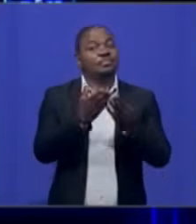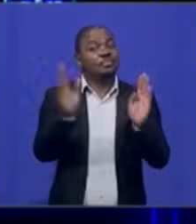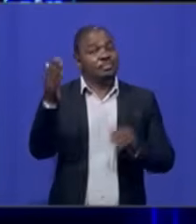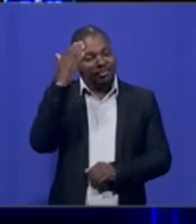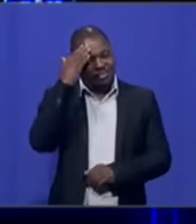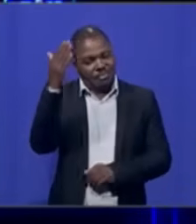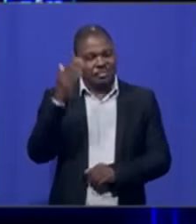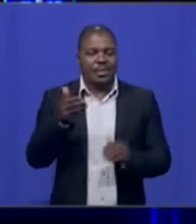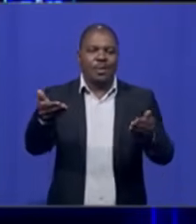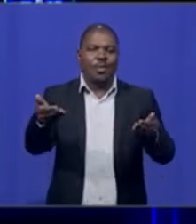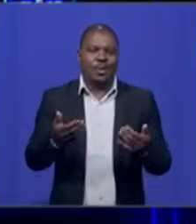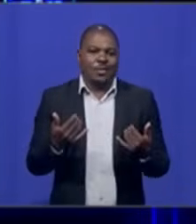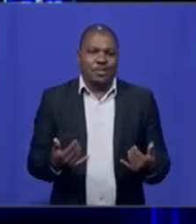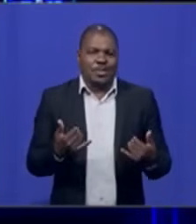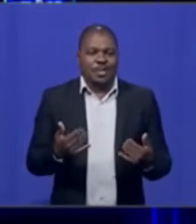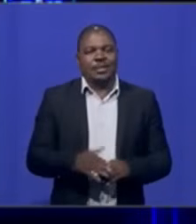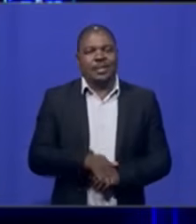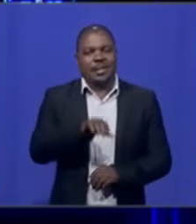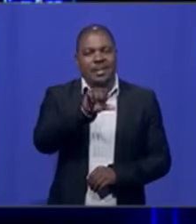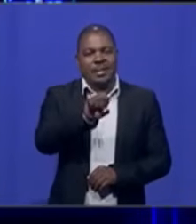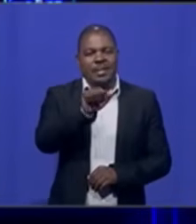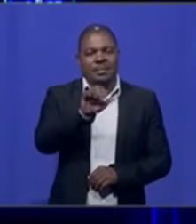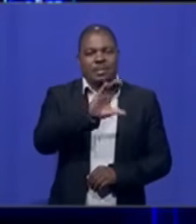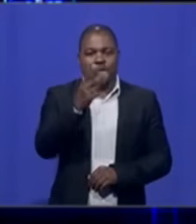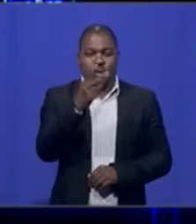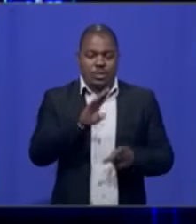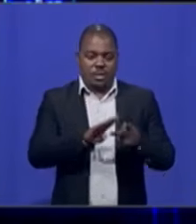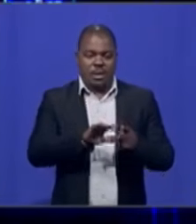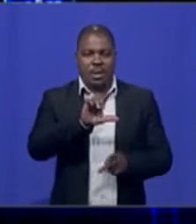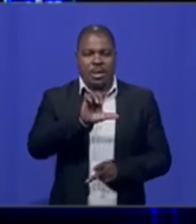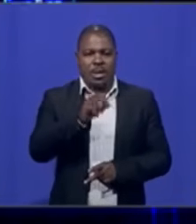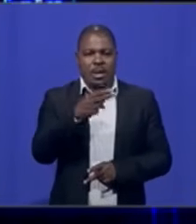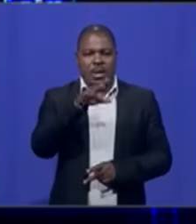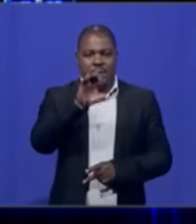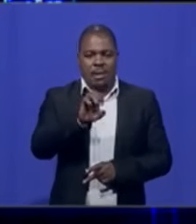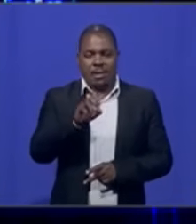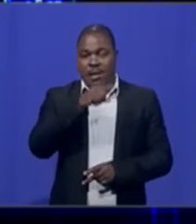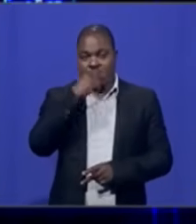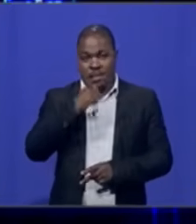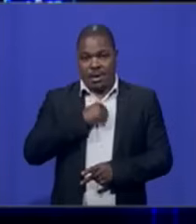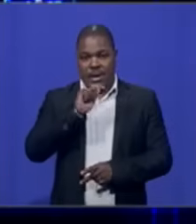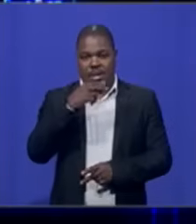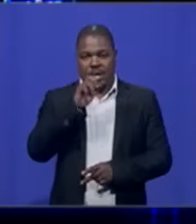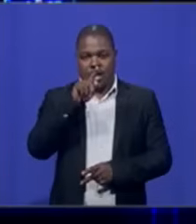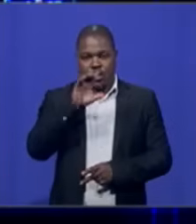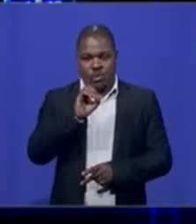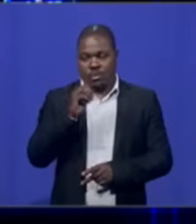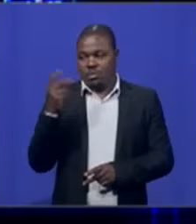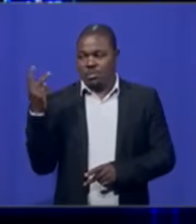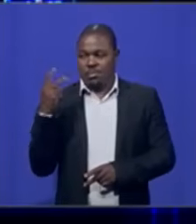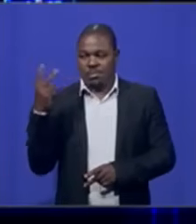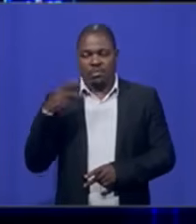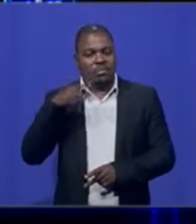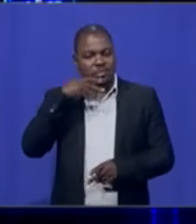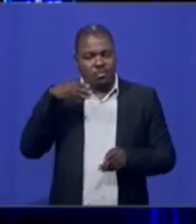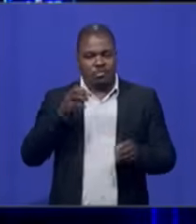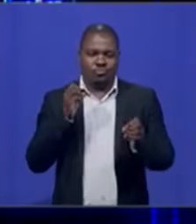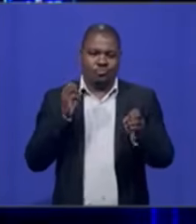re botse re le amohelo kwano kana leng ya mantla ya SABC 2 le SABC le hae ke Thato Hlanyane mme ka jeno tla hasa le Agustin